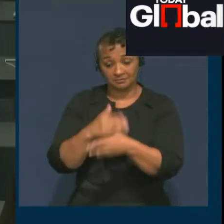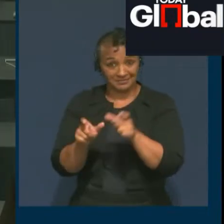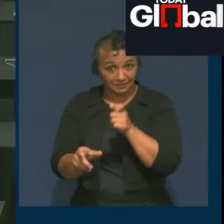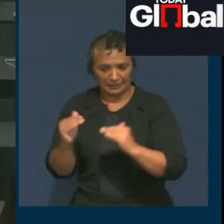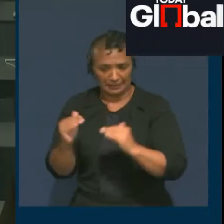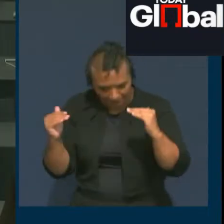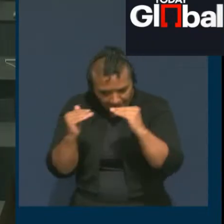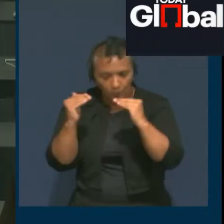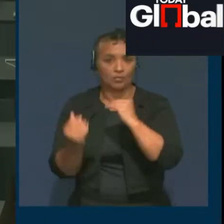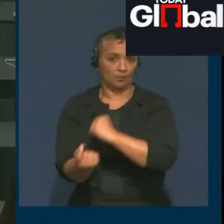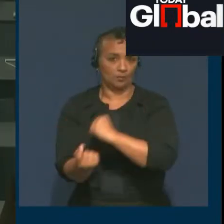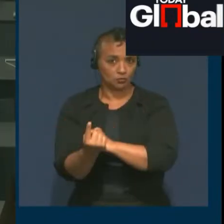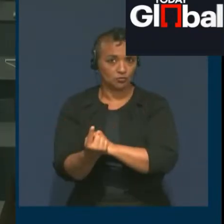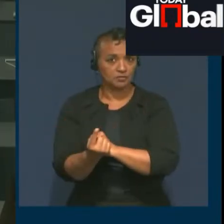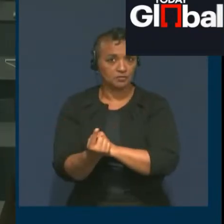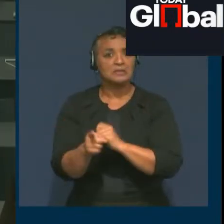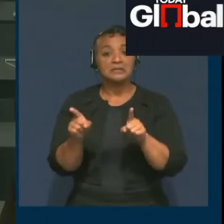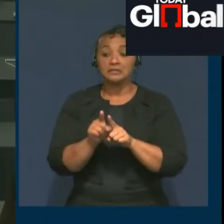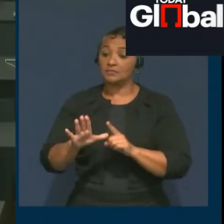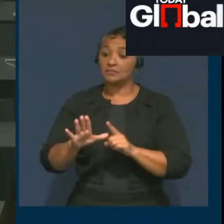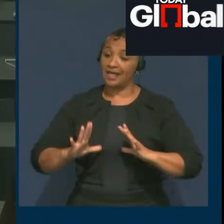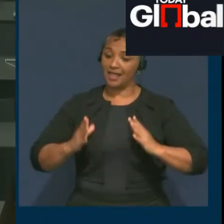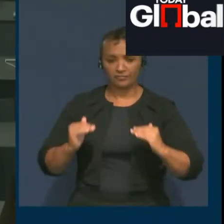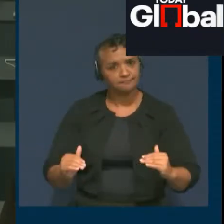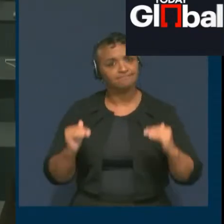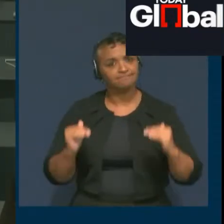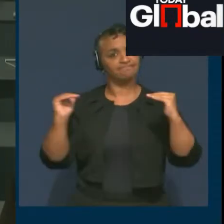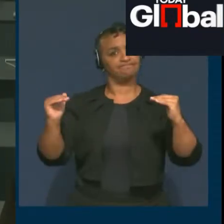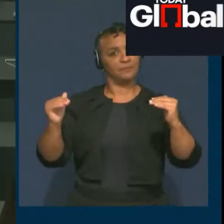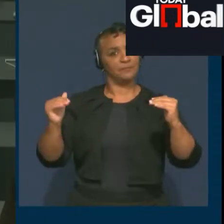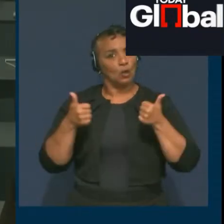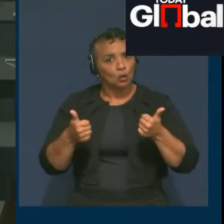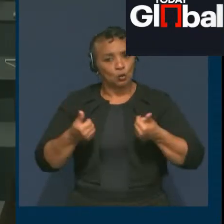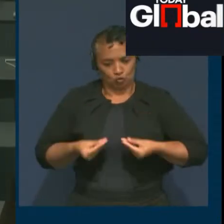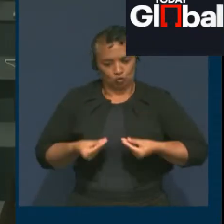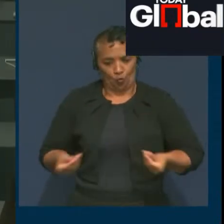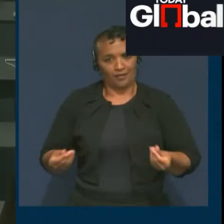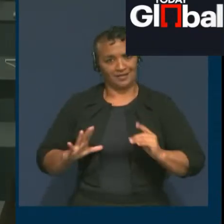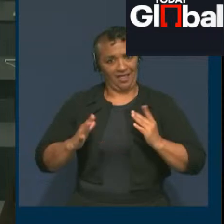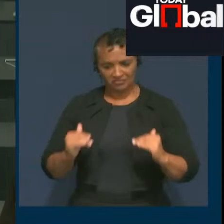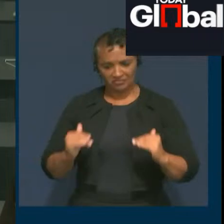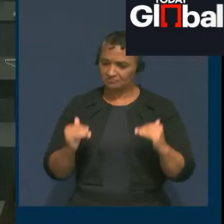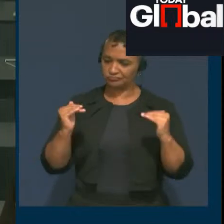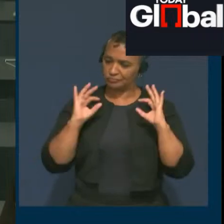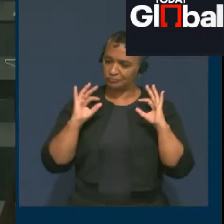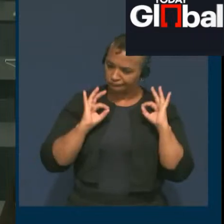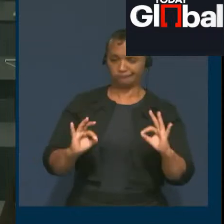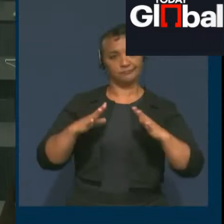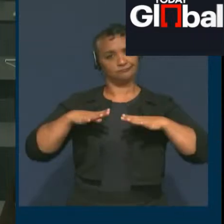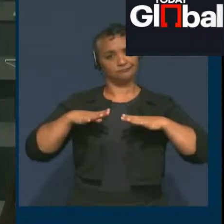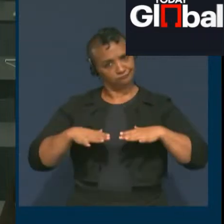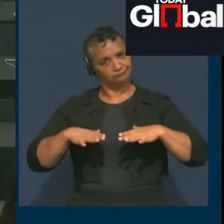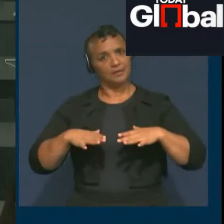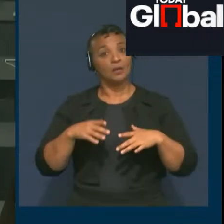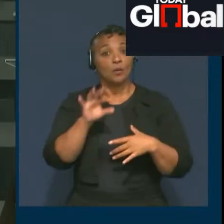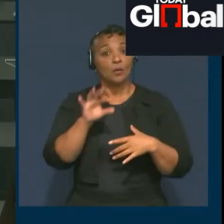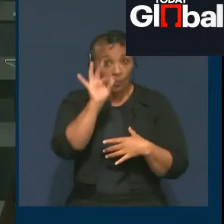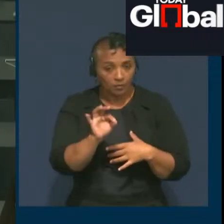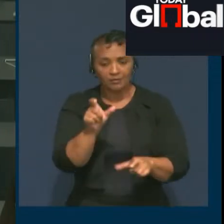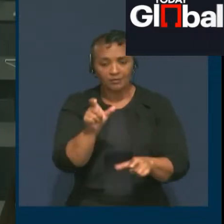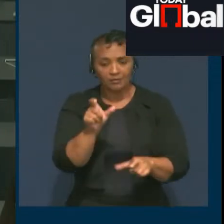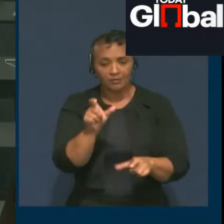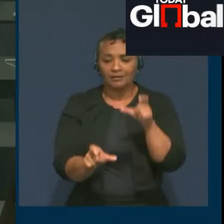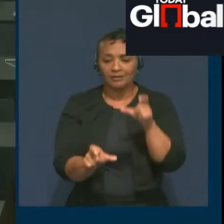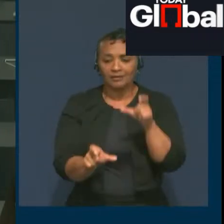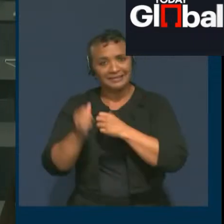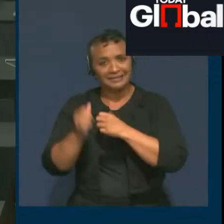acceptable standard of living and quality of life, to incorporate persons with disabilities into national